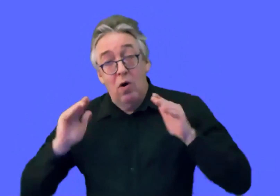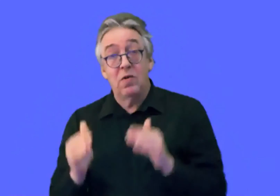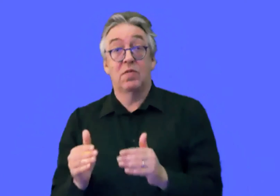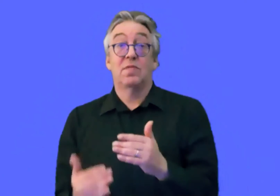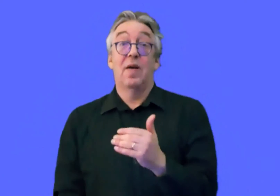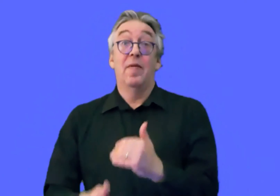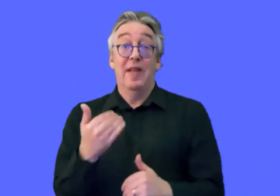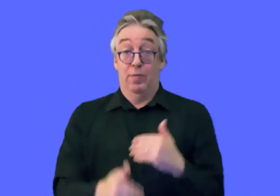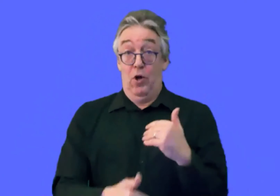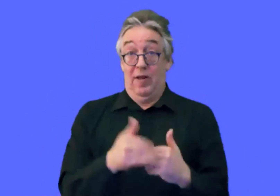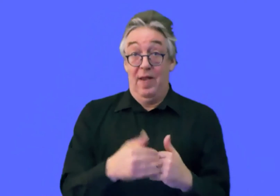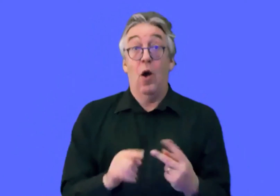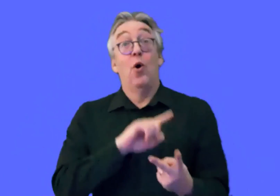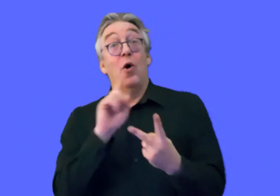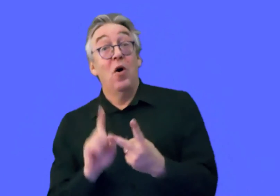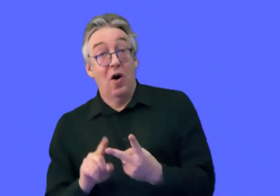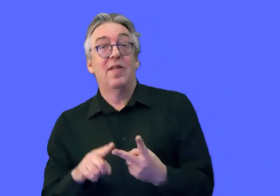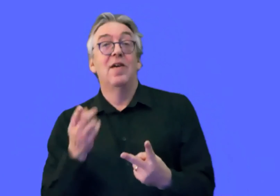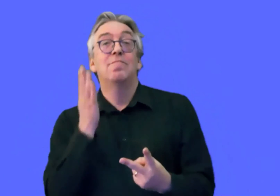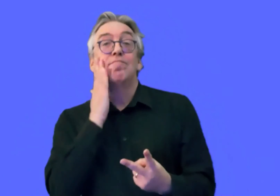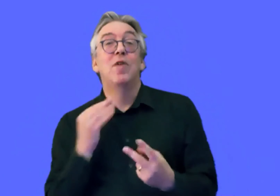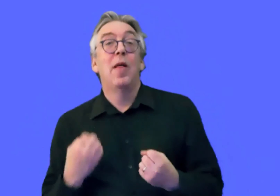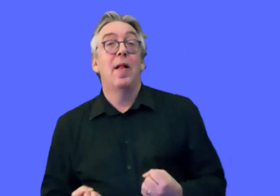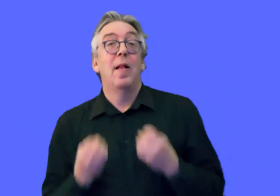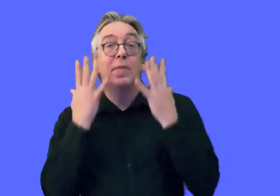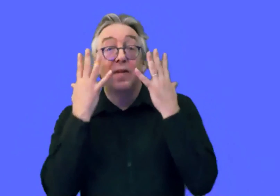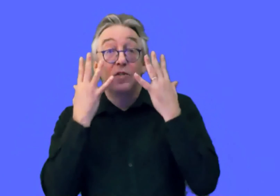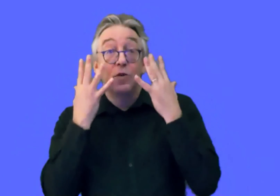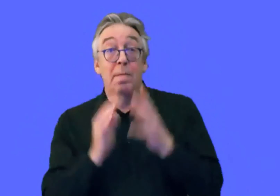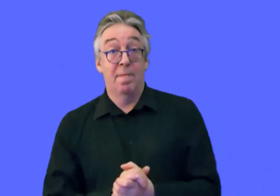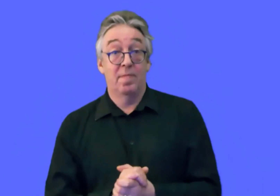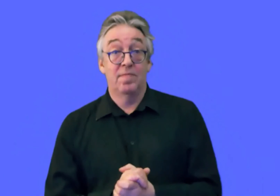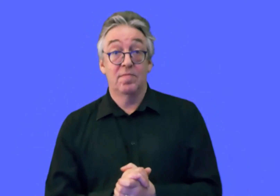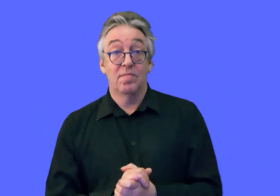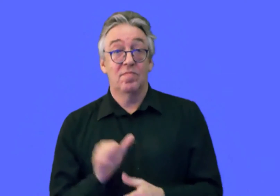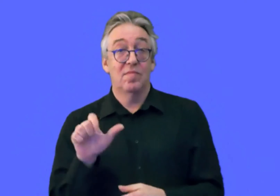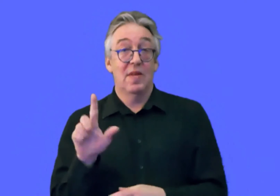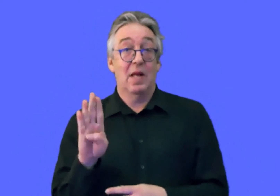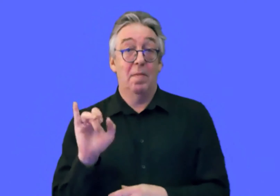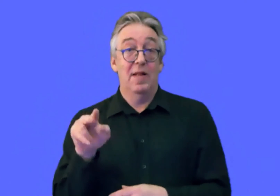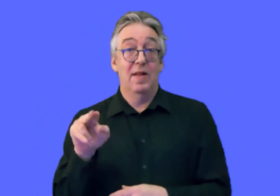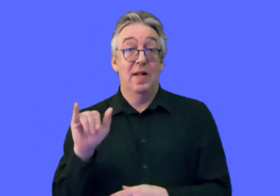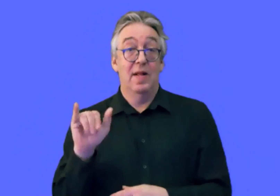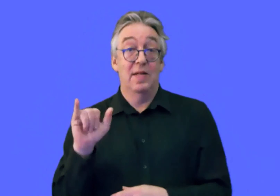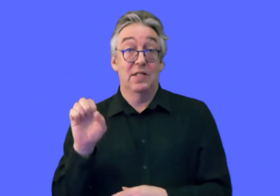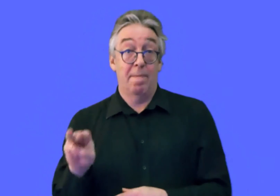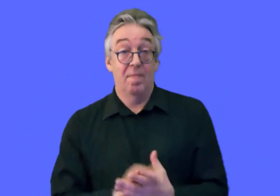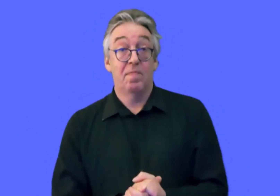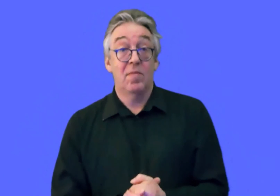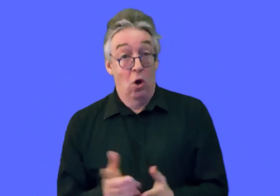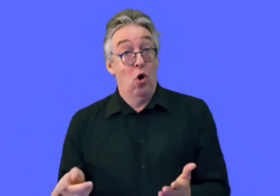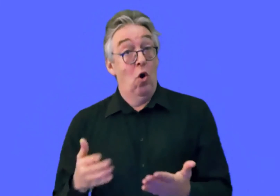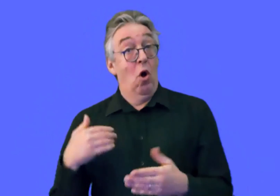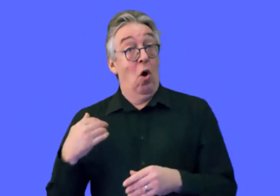albinism. One is on disability, and the other one is on albinism. And it is some work that is actually